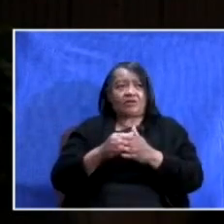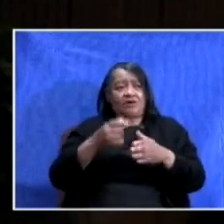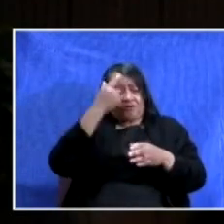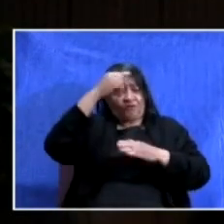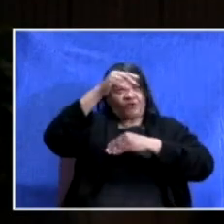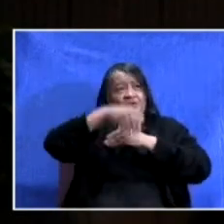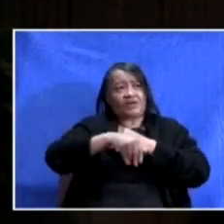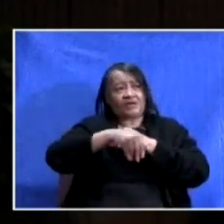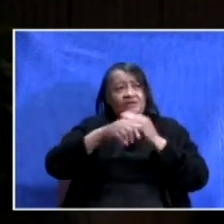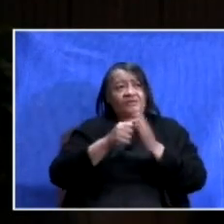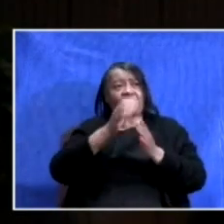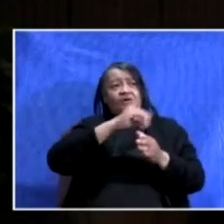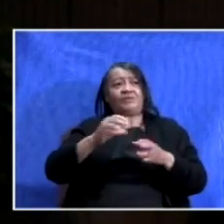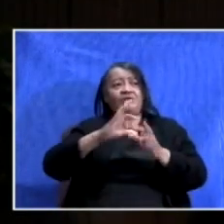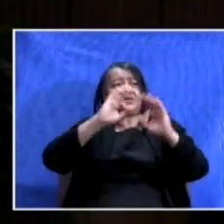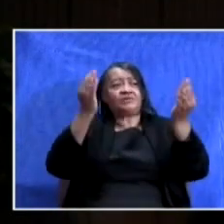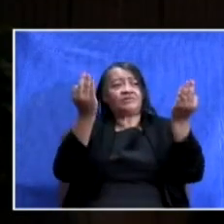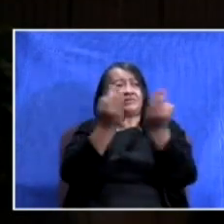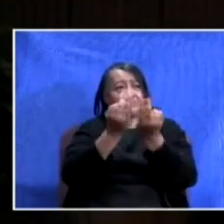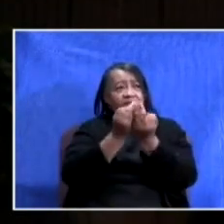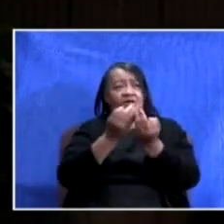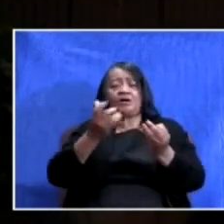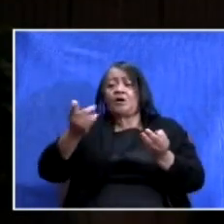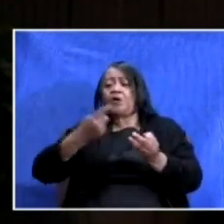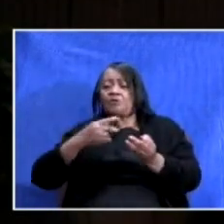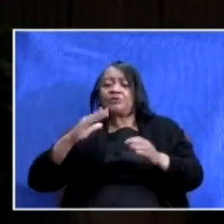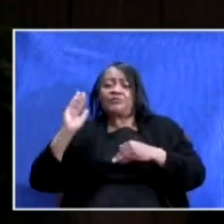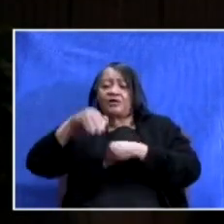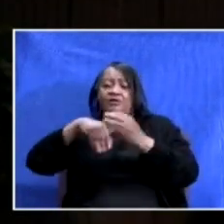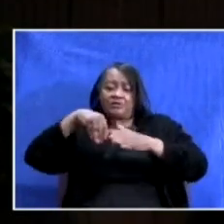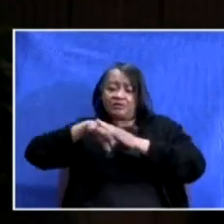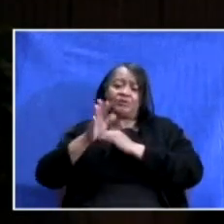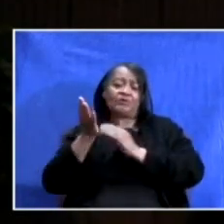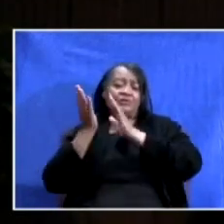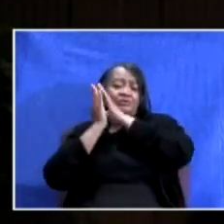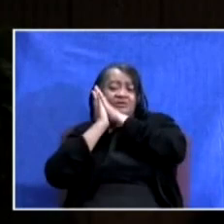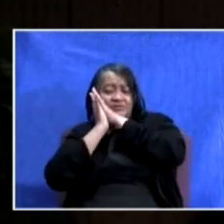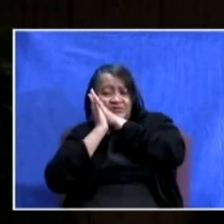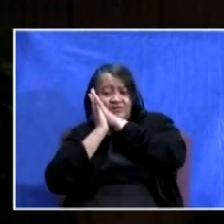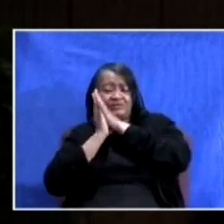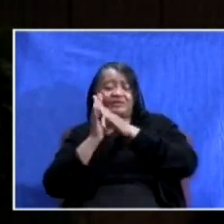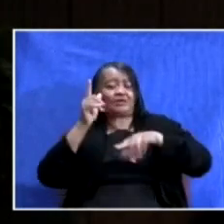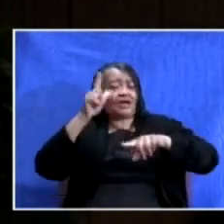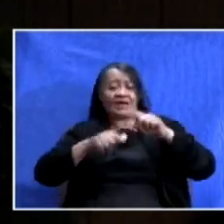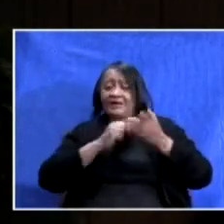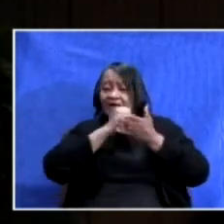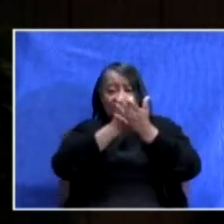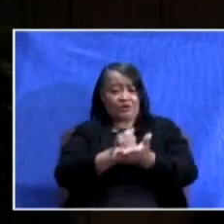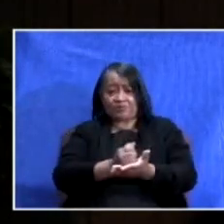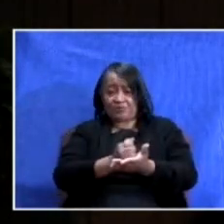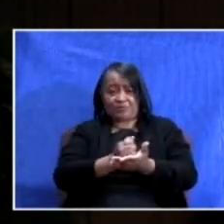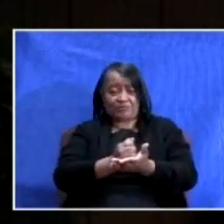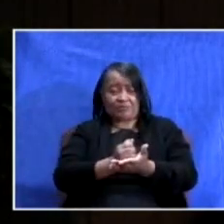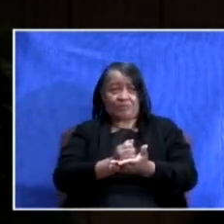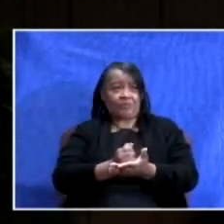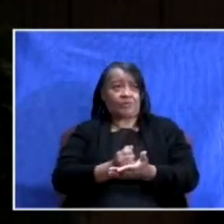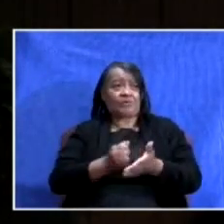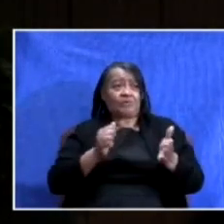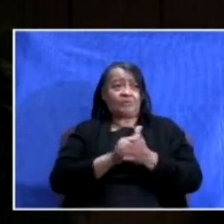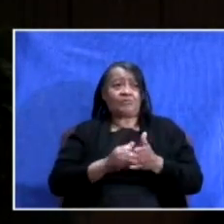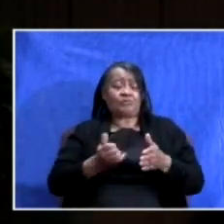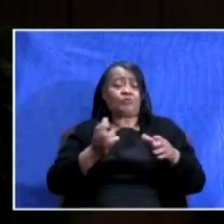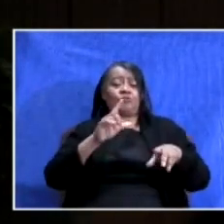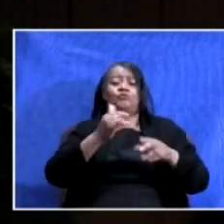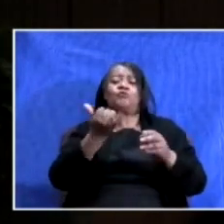night. And my family and I are all in bed. I can't help you. No, you got it